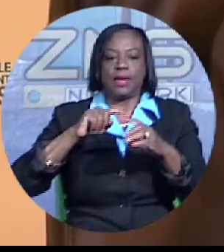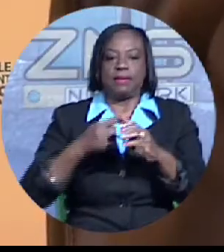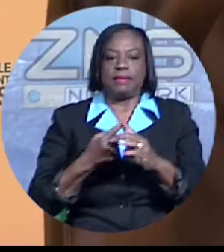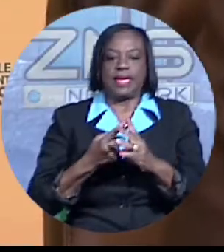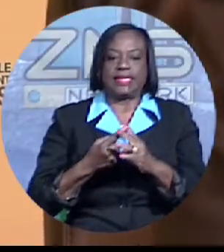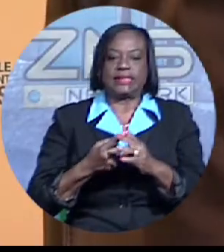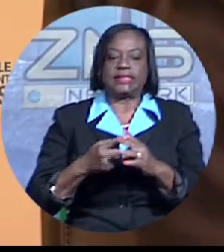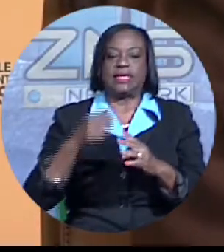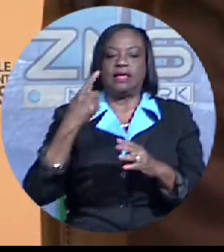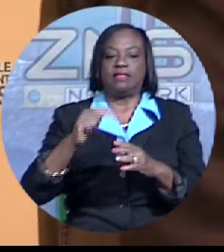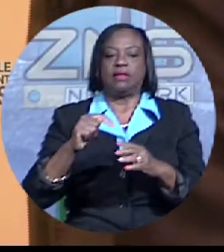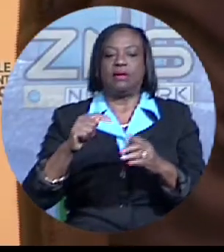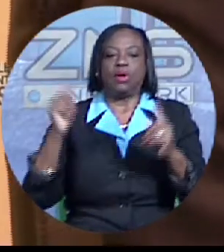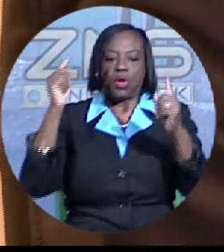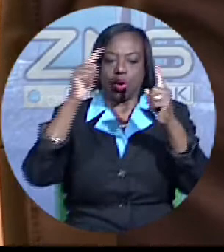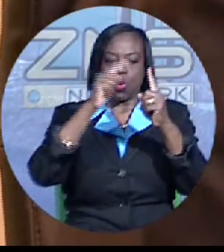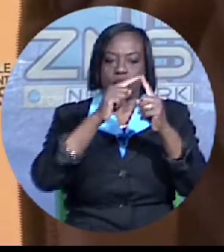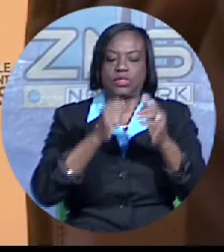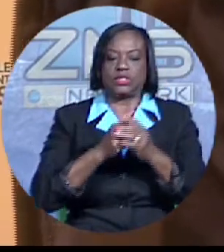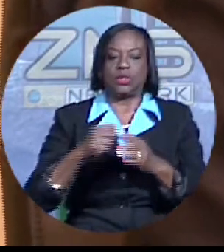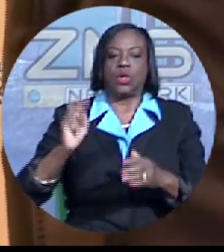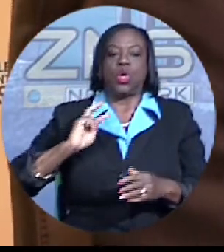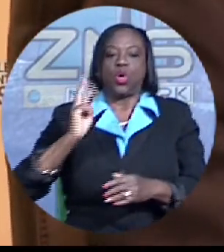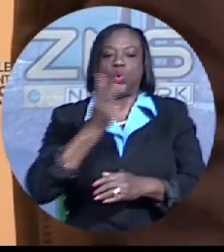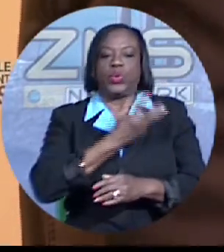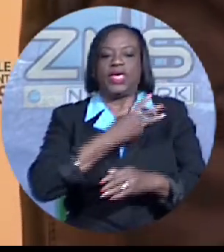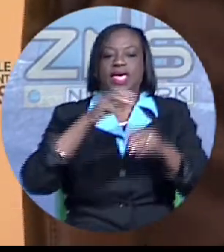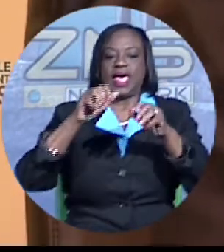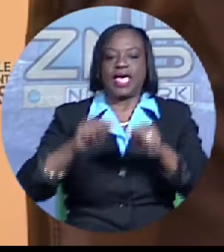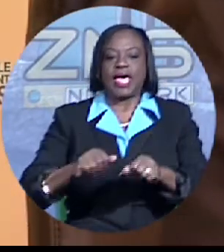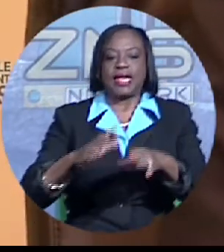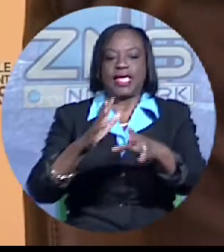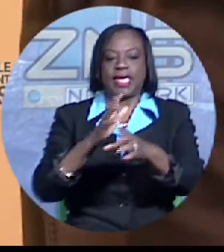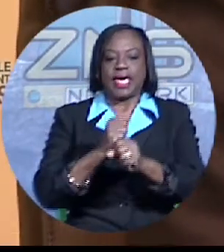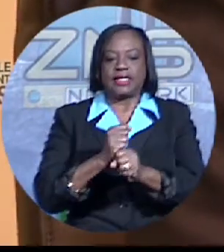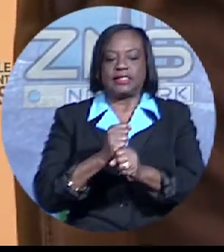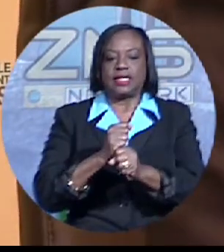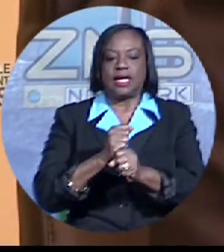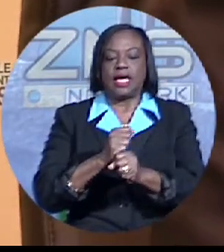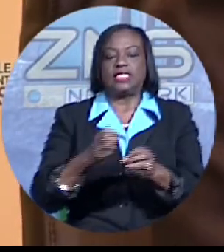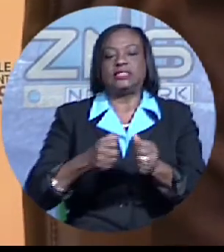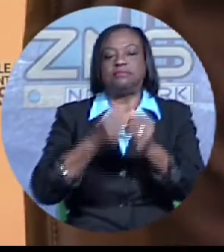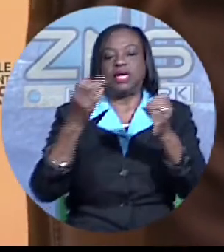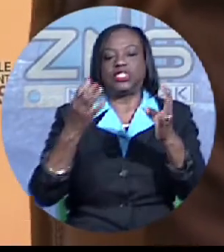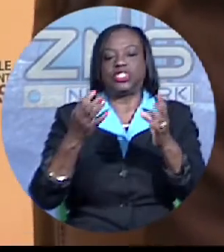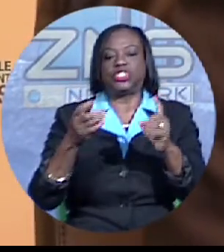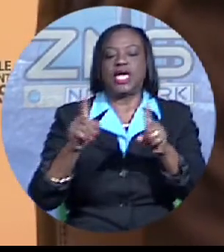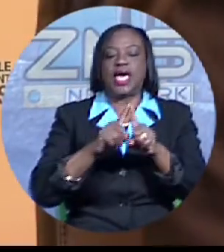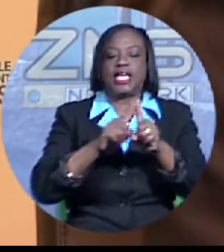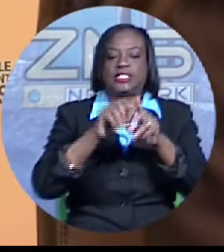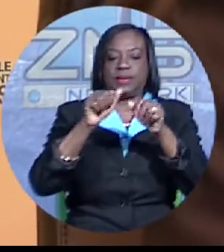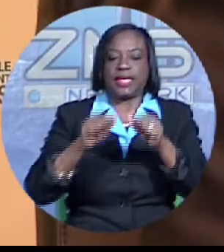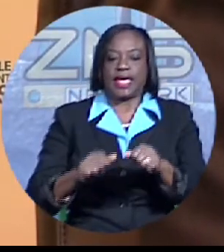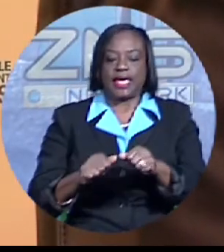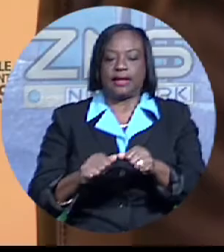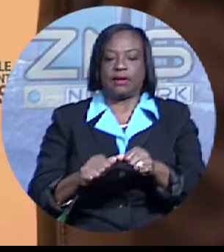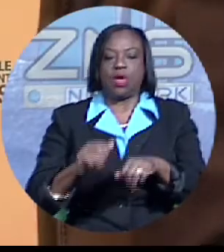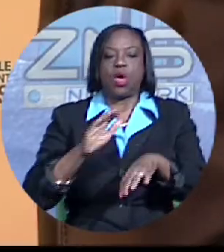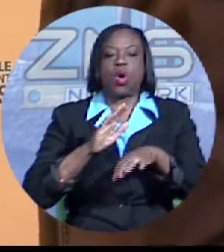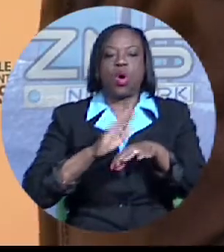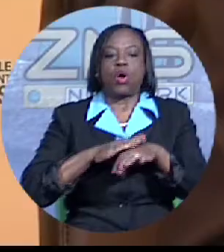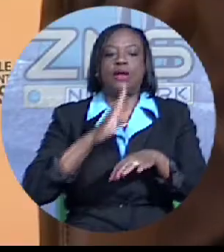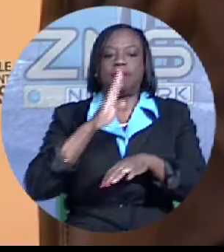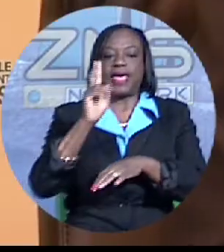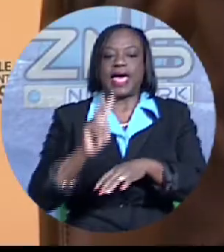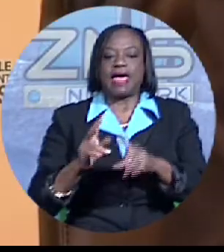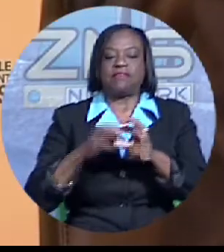can, in fact, extract as much as we possibly can on behalf of the Bahamian people. Whilst